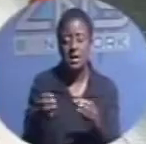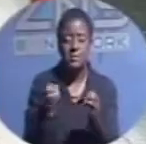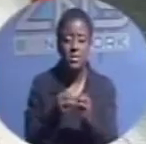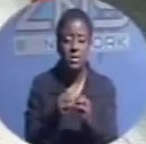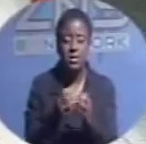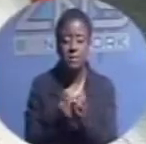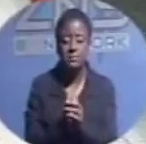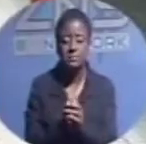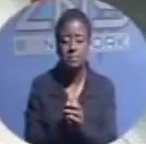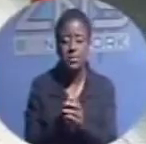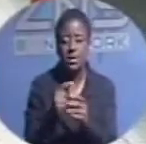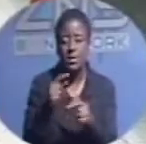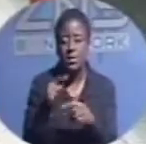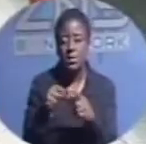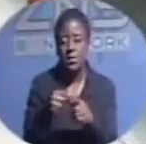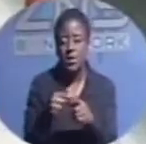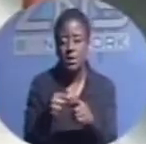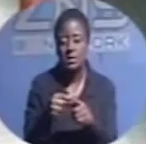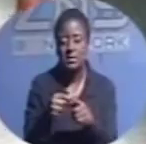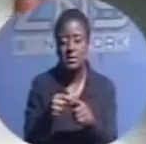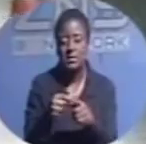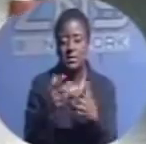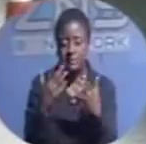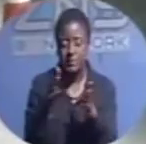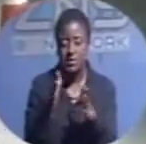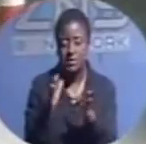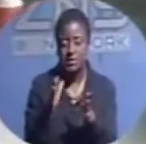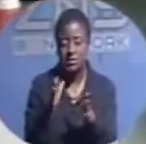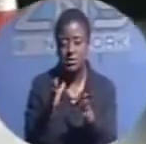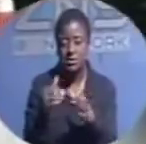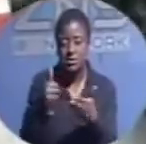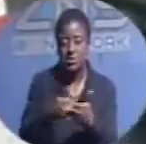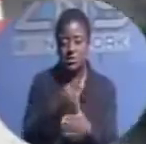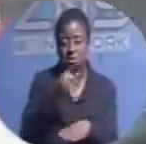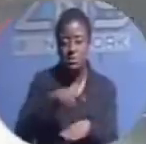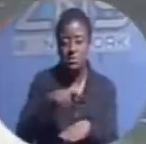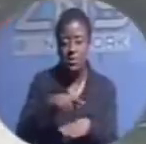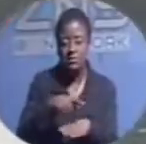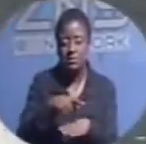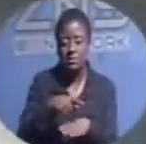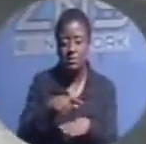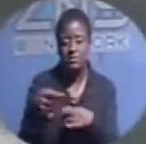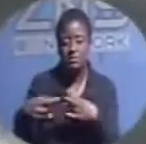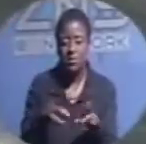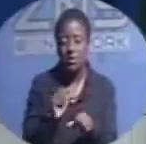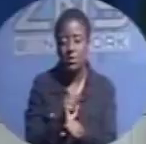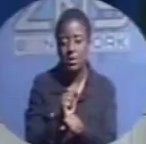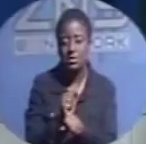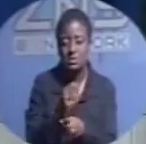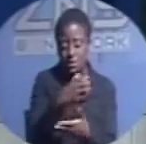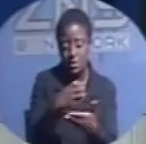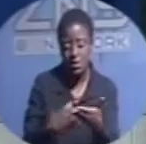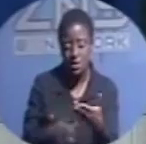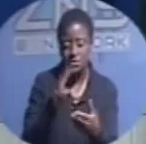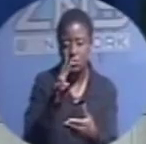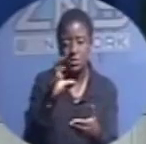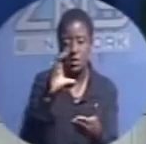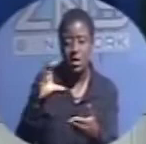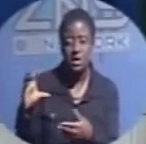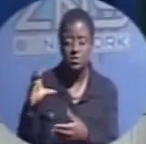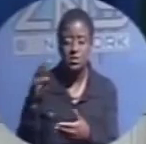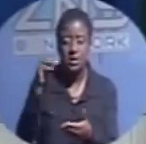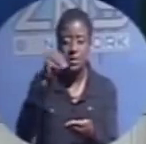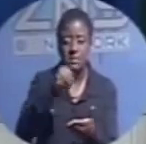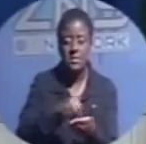Once completed, the troubled New Providence Road Improvement Project is projected to cost some $200 million. Deputy Prime Minister and